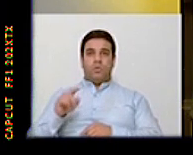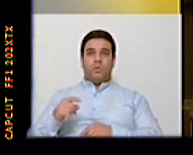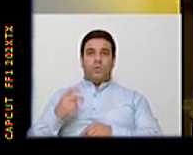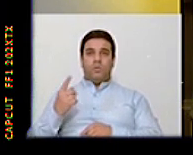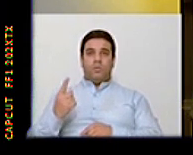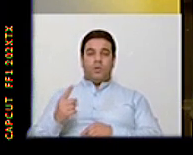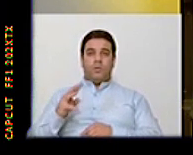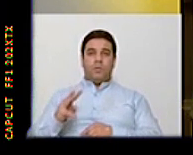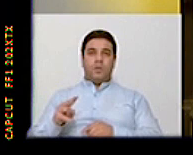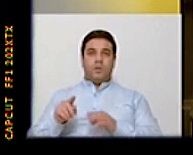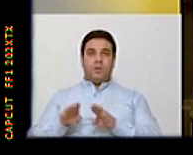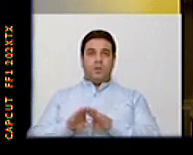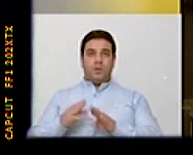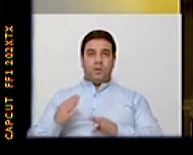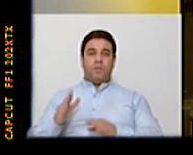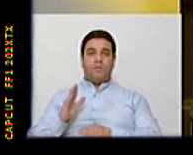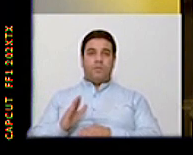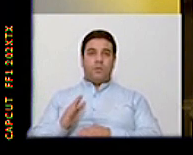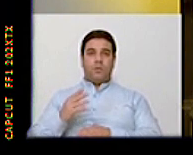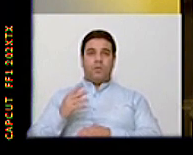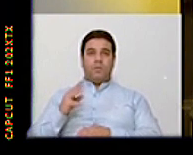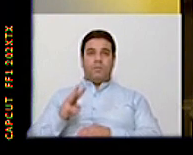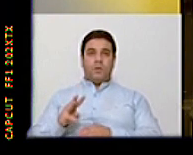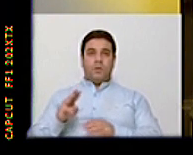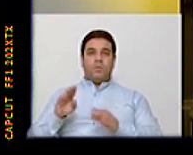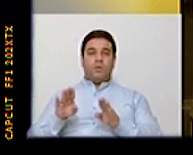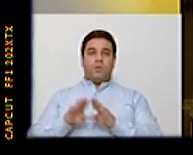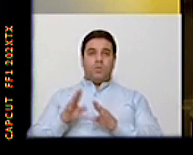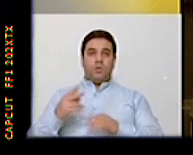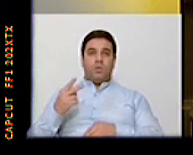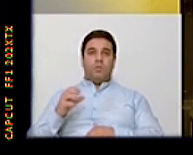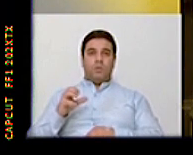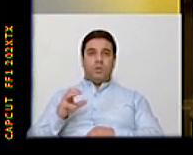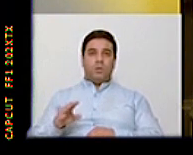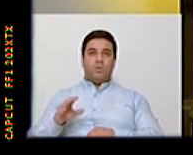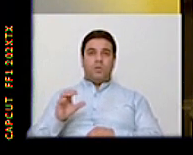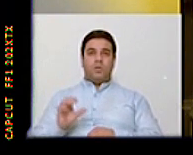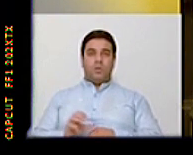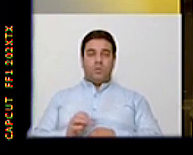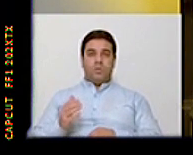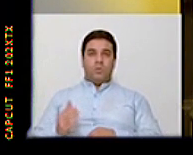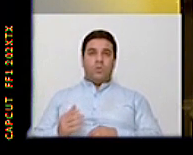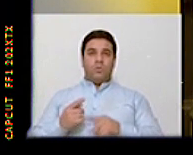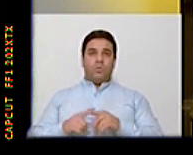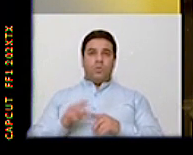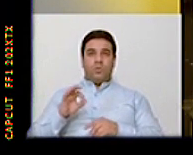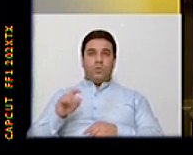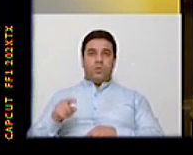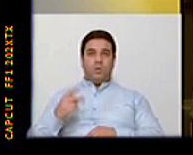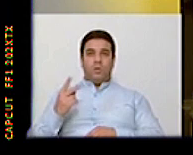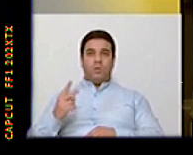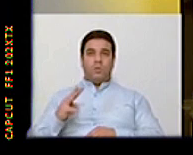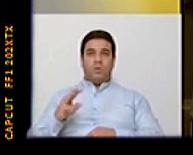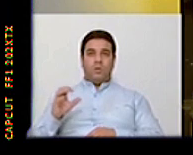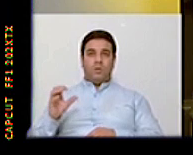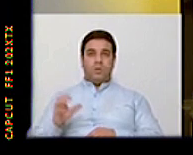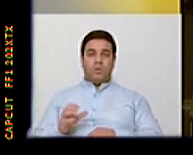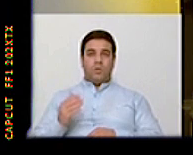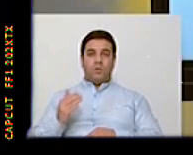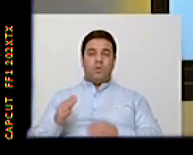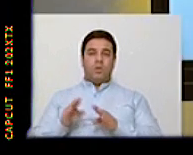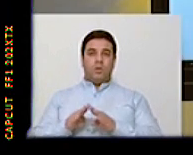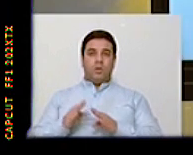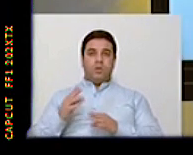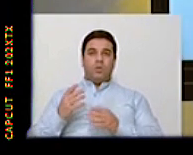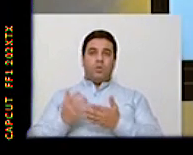0,1 metrga teng. V maksimal teng bo'ladi 20 cm taqsim sekund. Bu 0,2 metr taqsim